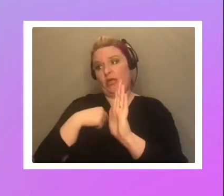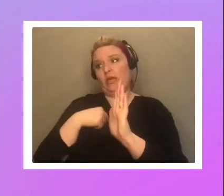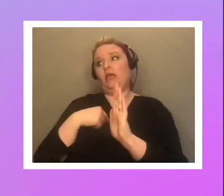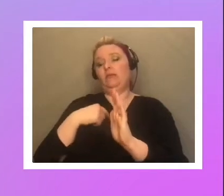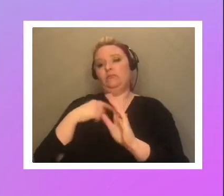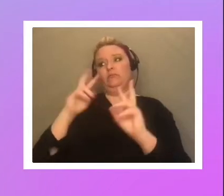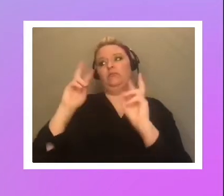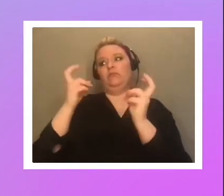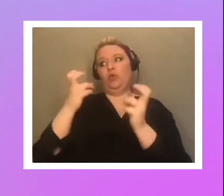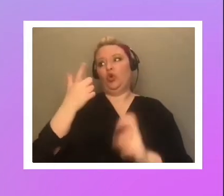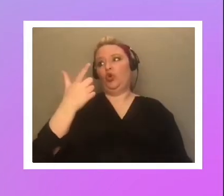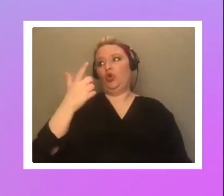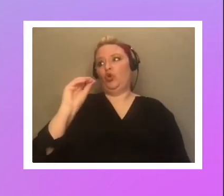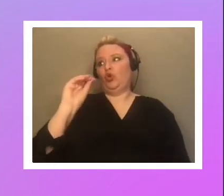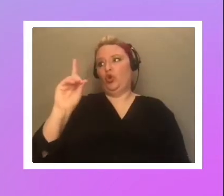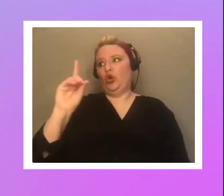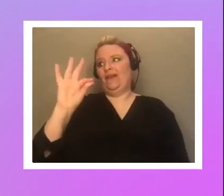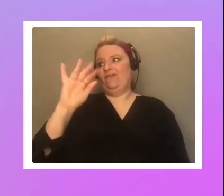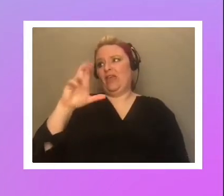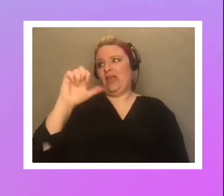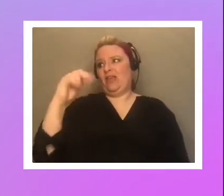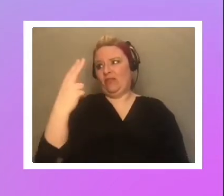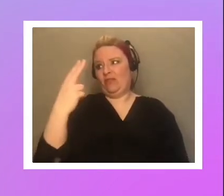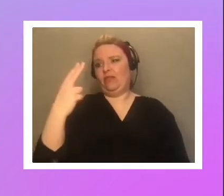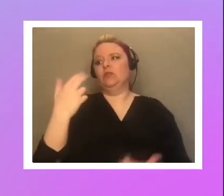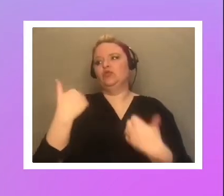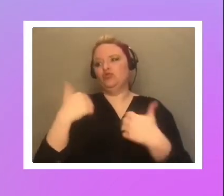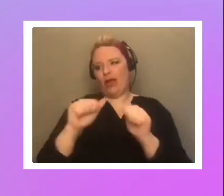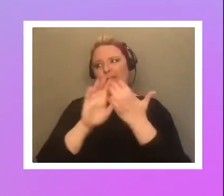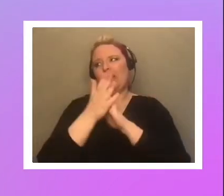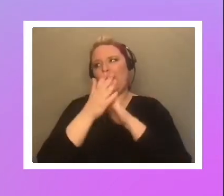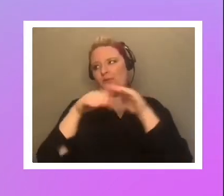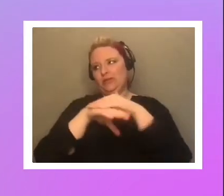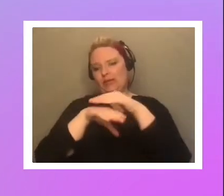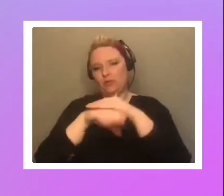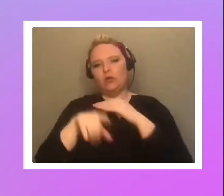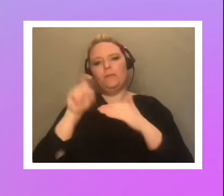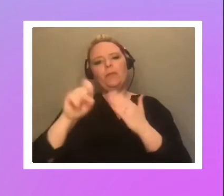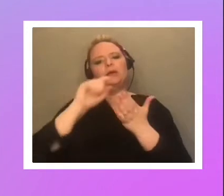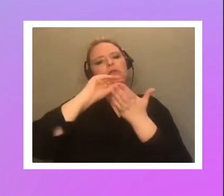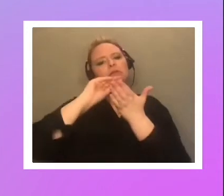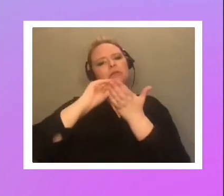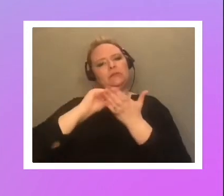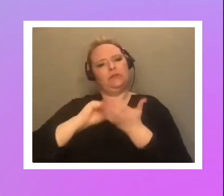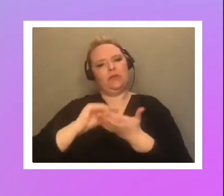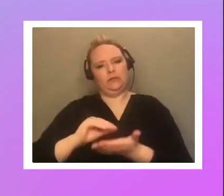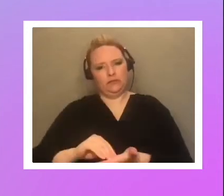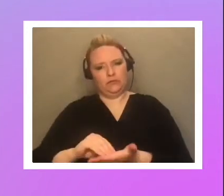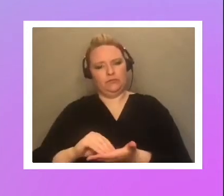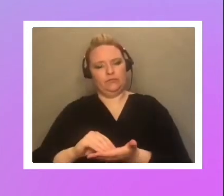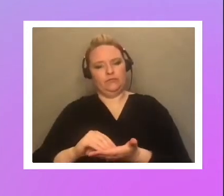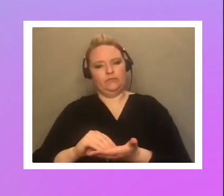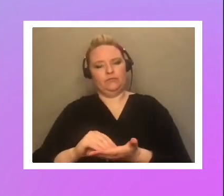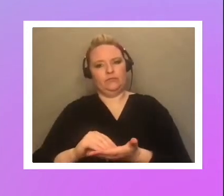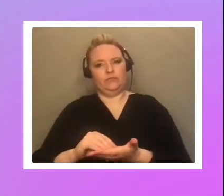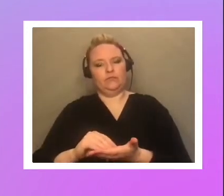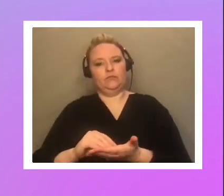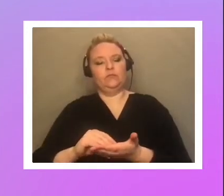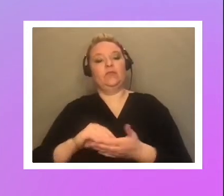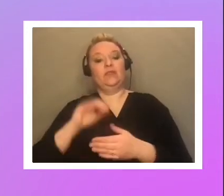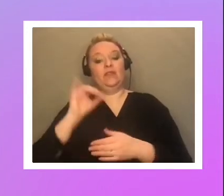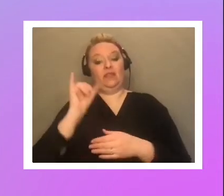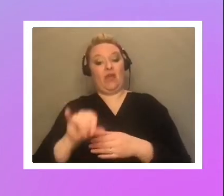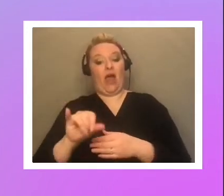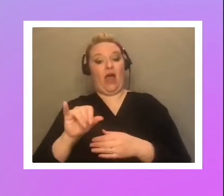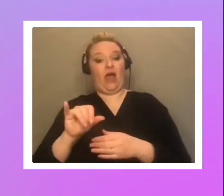effort to be accessible. So keep track of this because it will protect